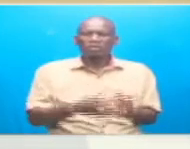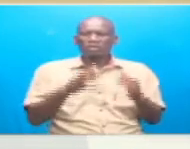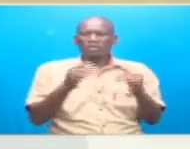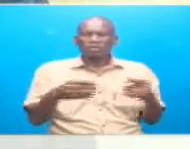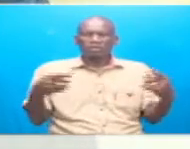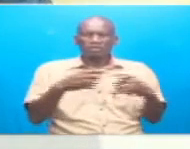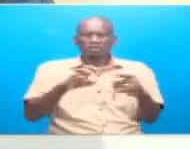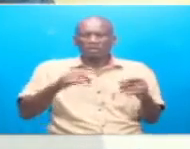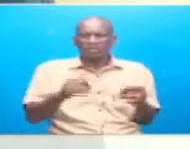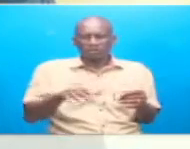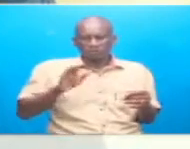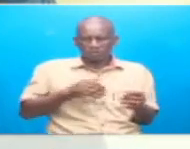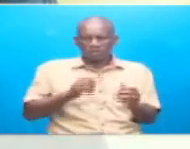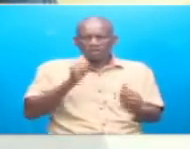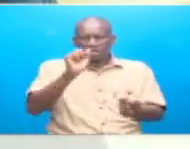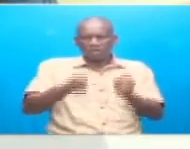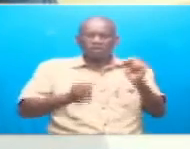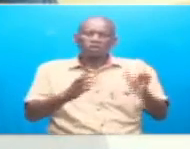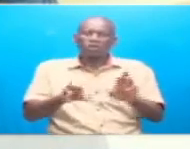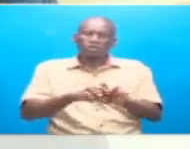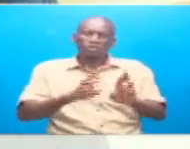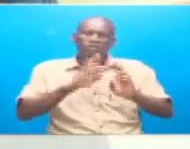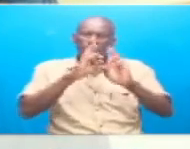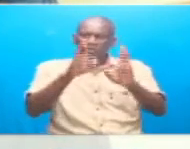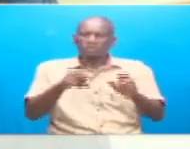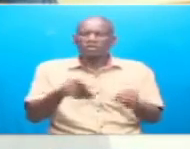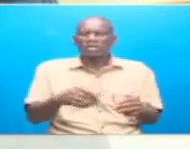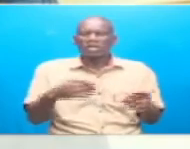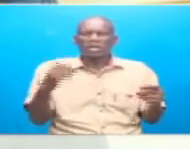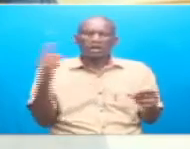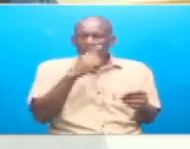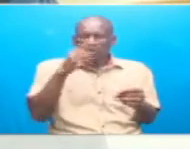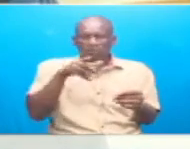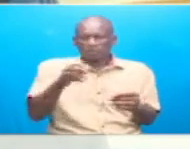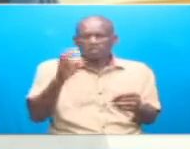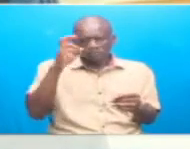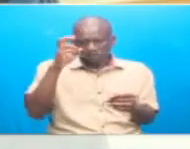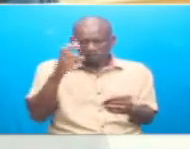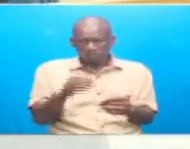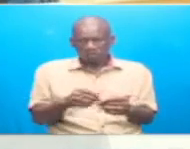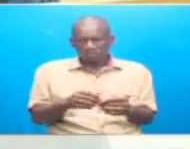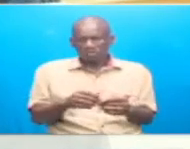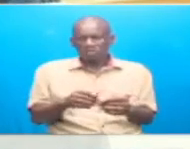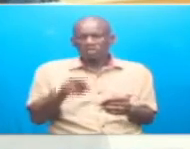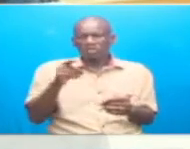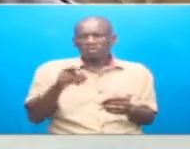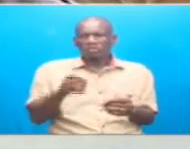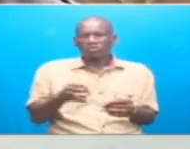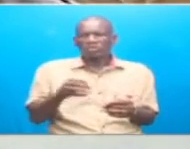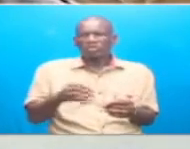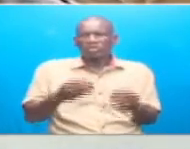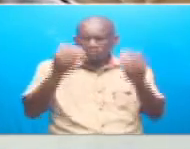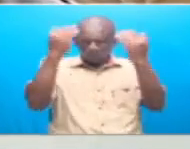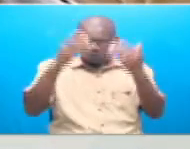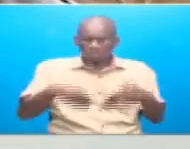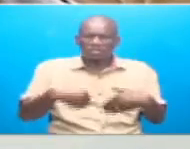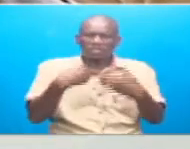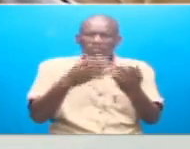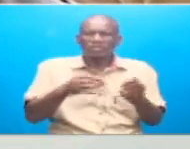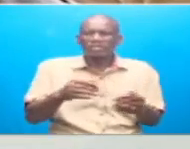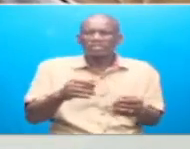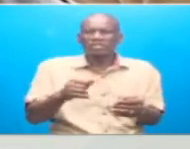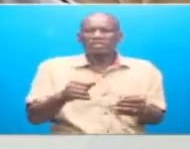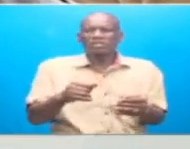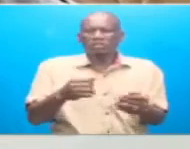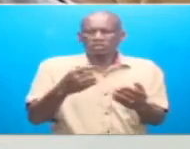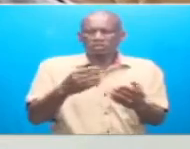other female athletes had also reported cases of harassment from the accused. The court further gave the convict 72 hours to leave the country after